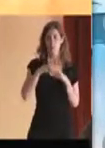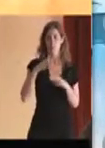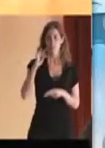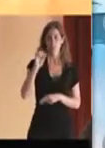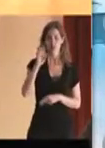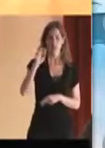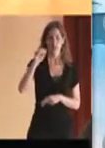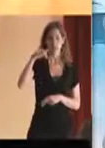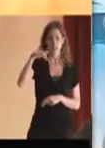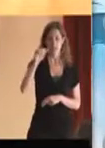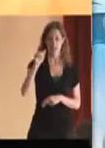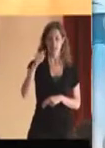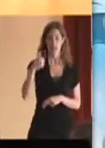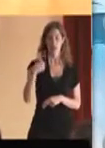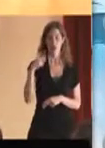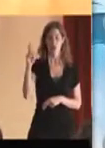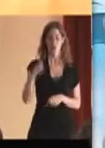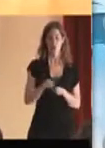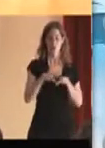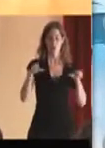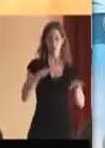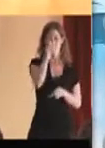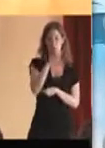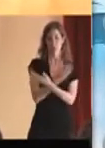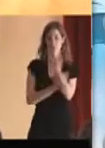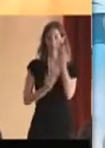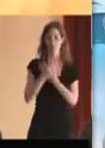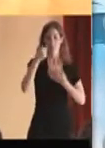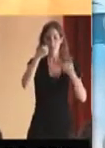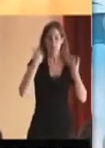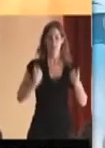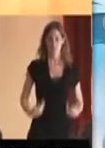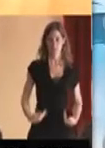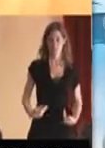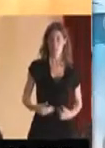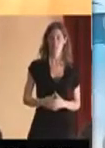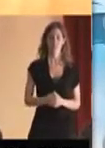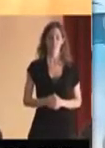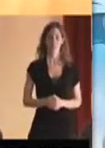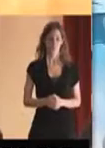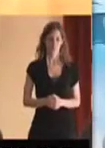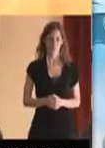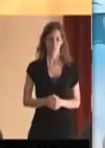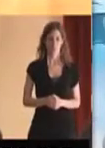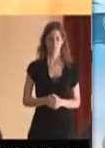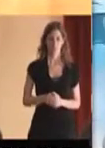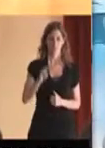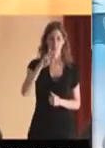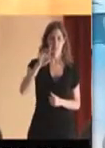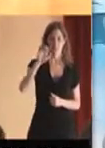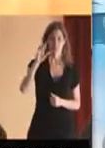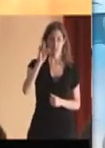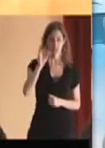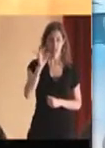Hello, my name is Tatiana, and I'm a member of the PRADIP, people with a